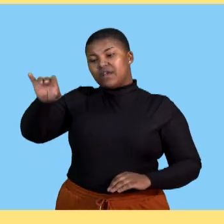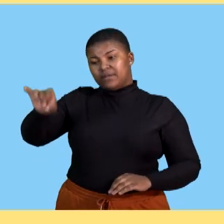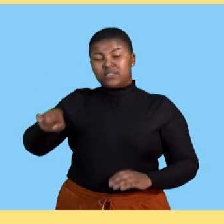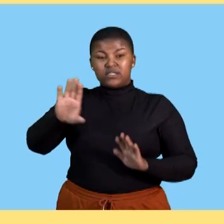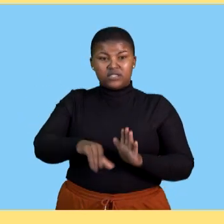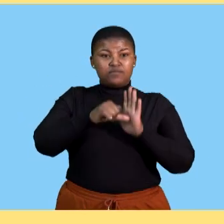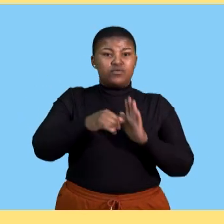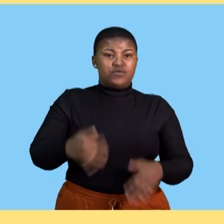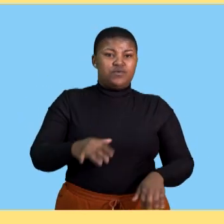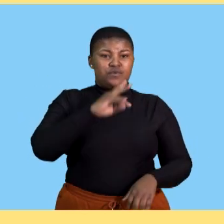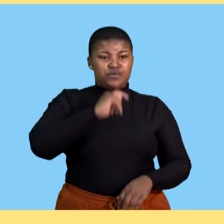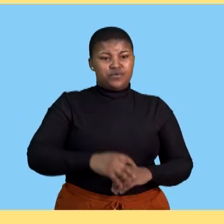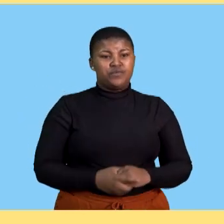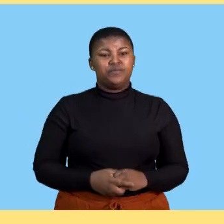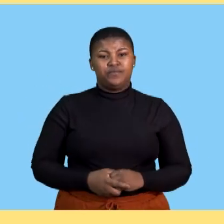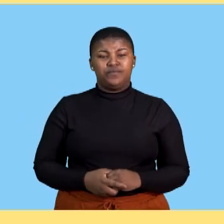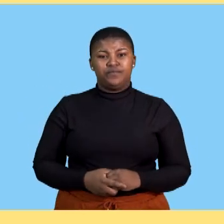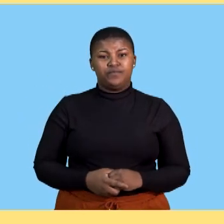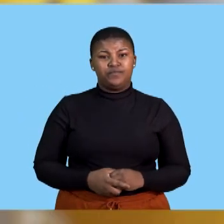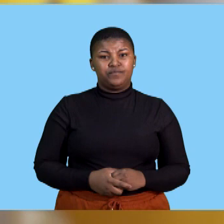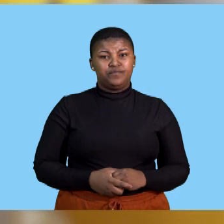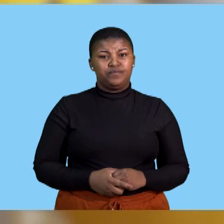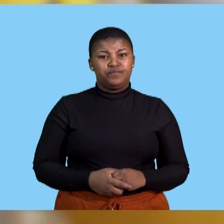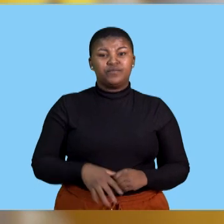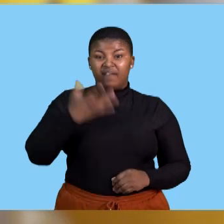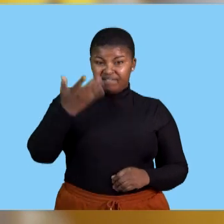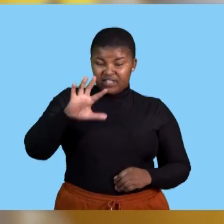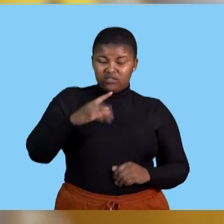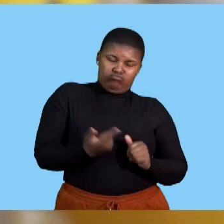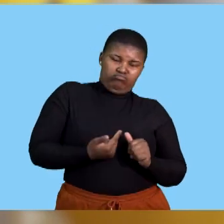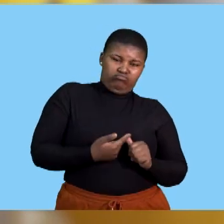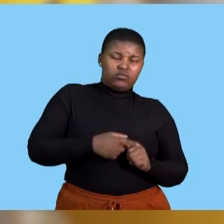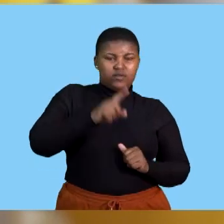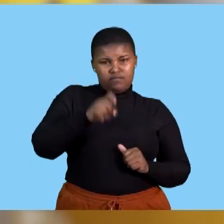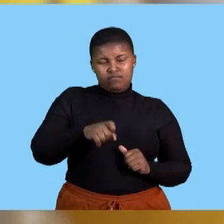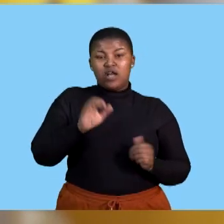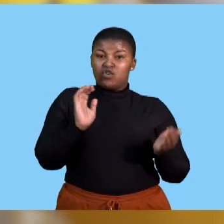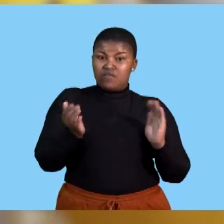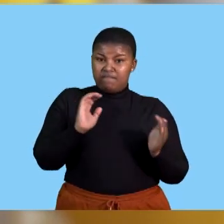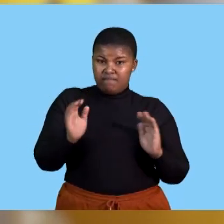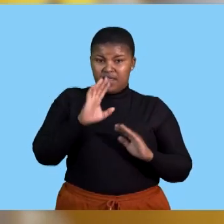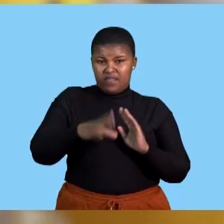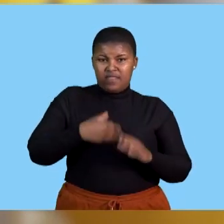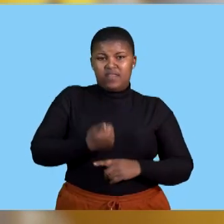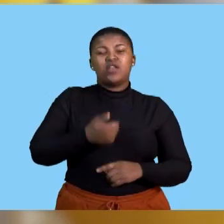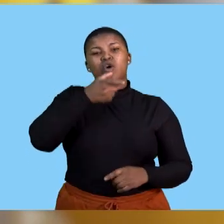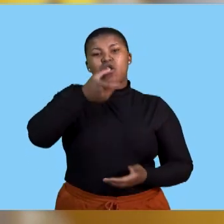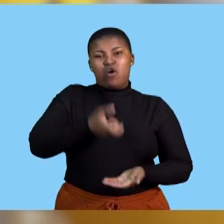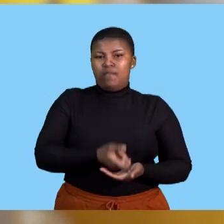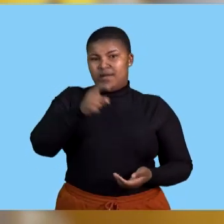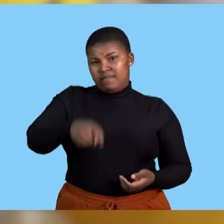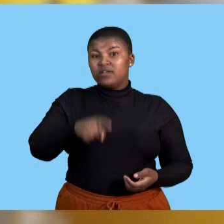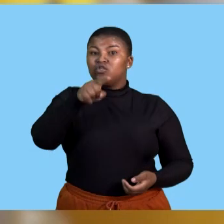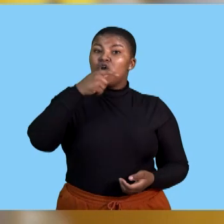2023. Very, very important. That after calculation, you compare, then you